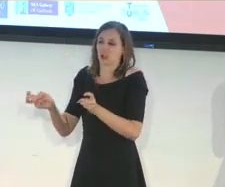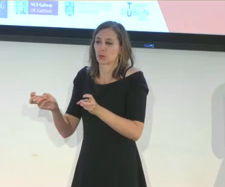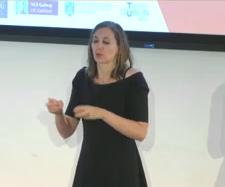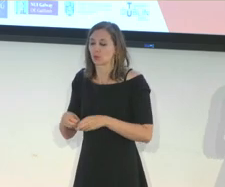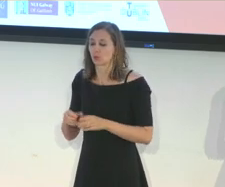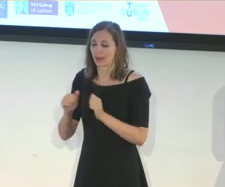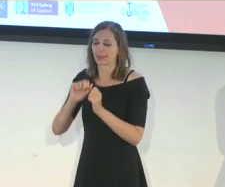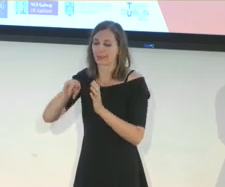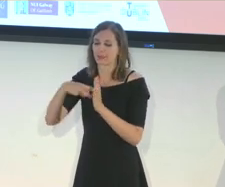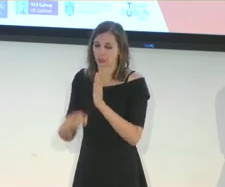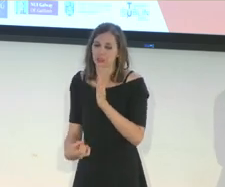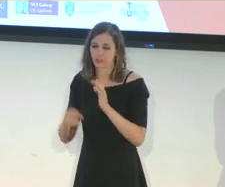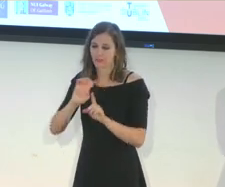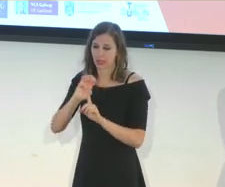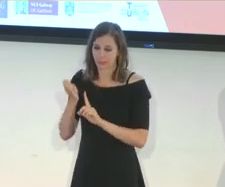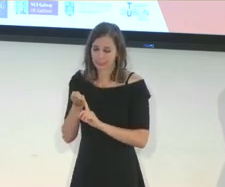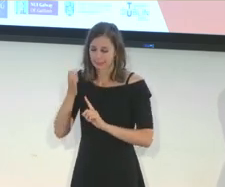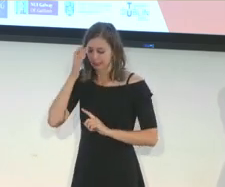Moreover,